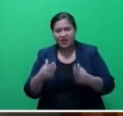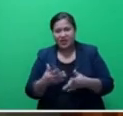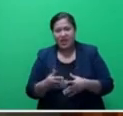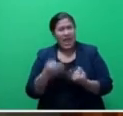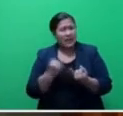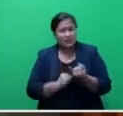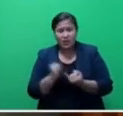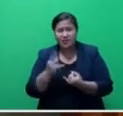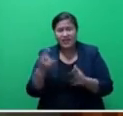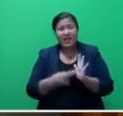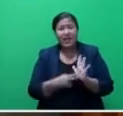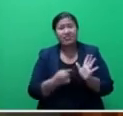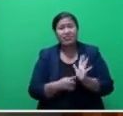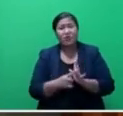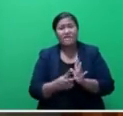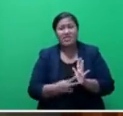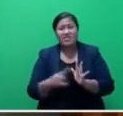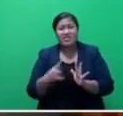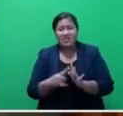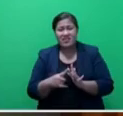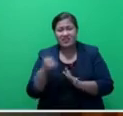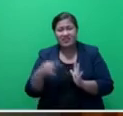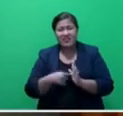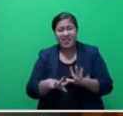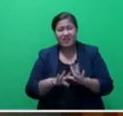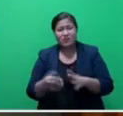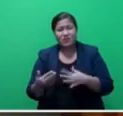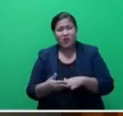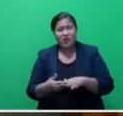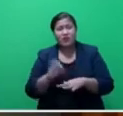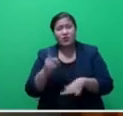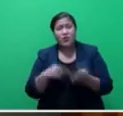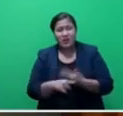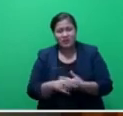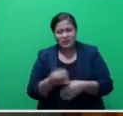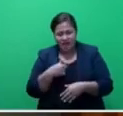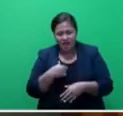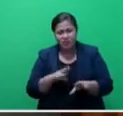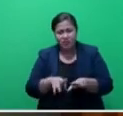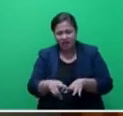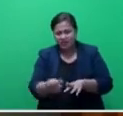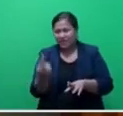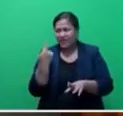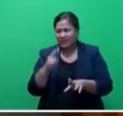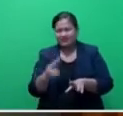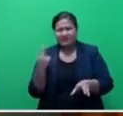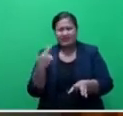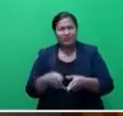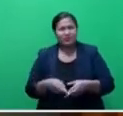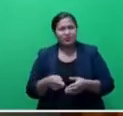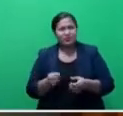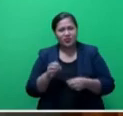those midnight trips, whereby I had to reverse into the boat and there's very limited lighting. And also